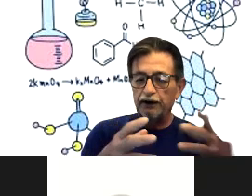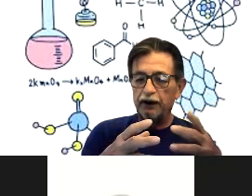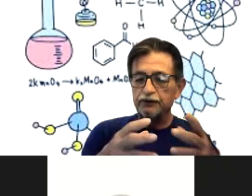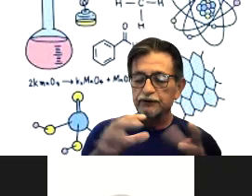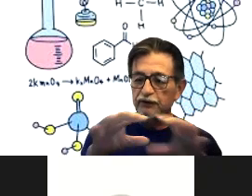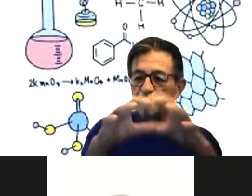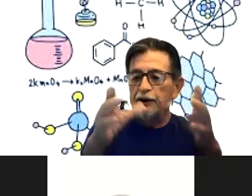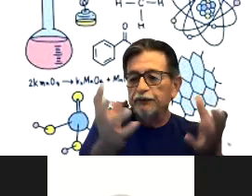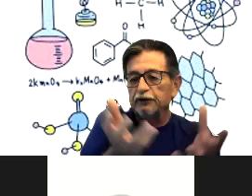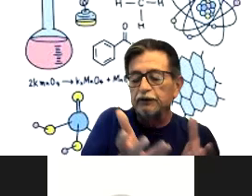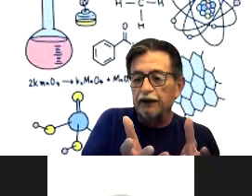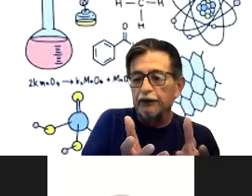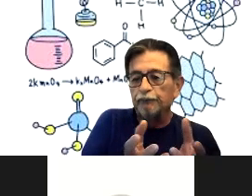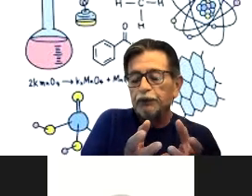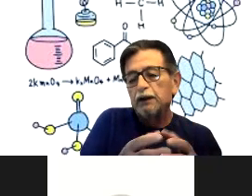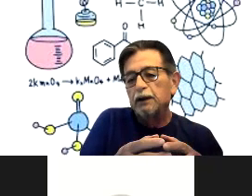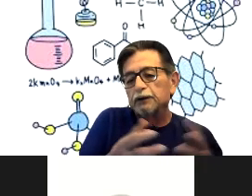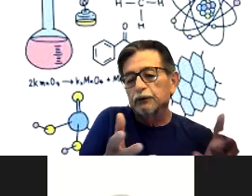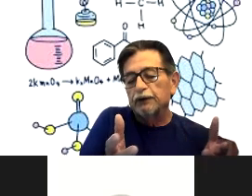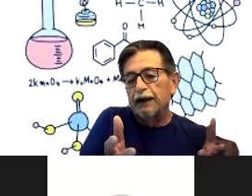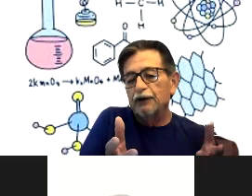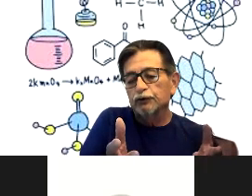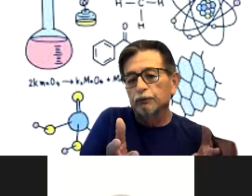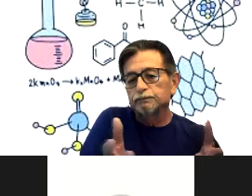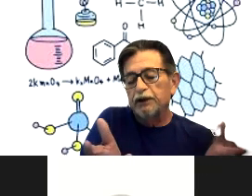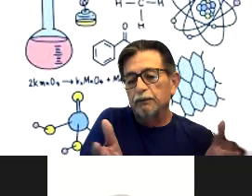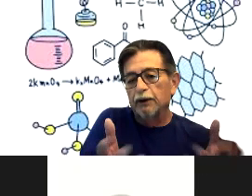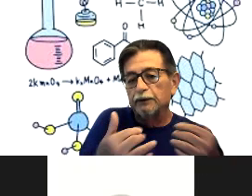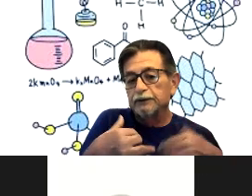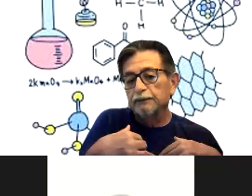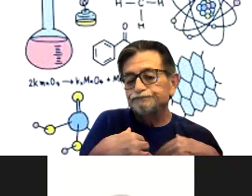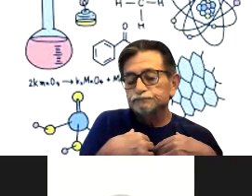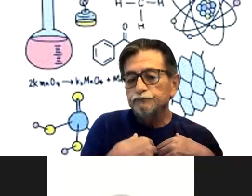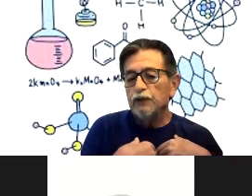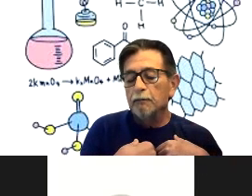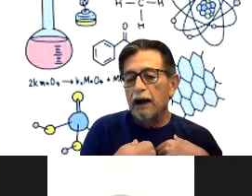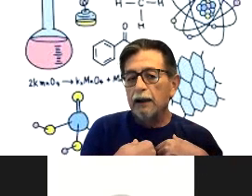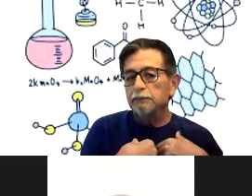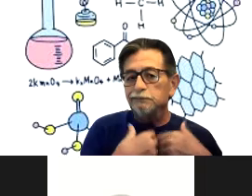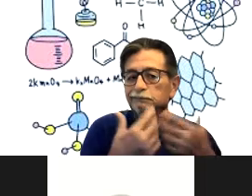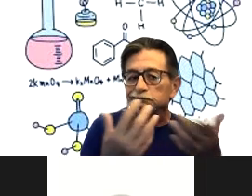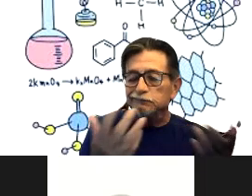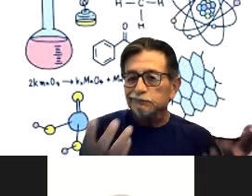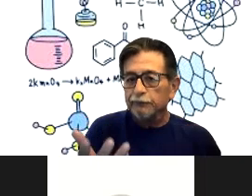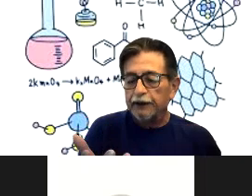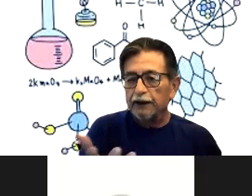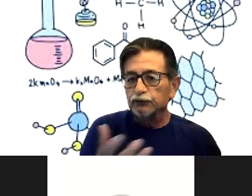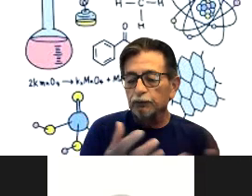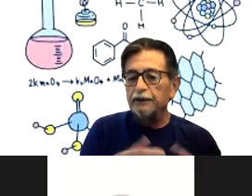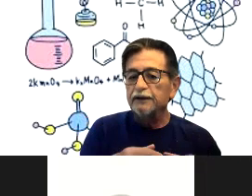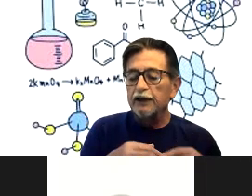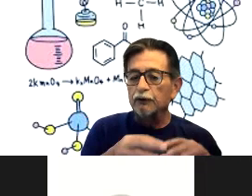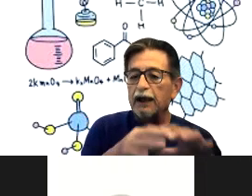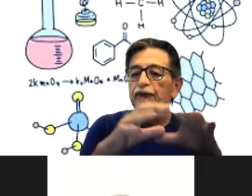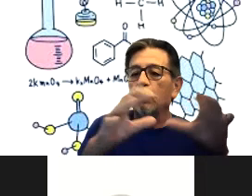kinds of wetting agents to keep everything together. So the natural peanut butters, my guess